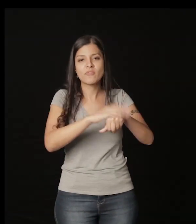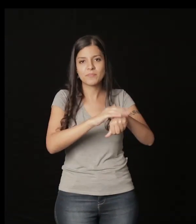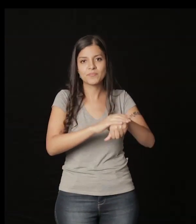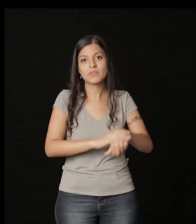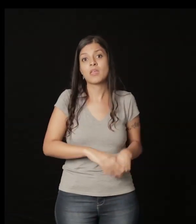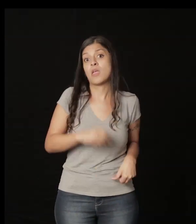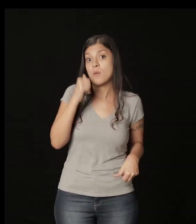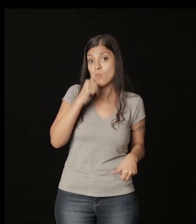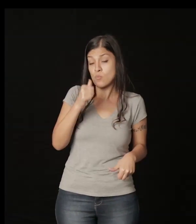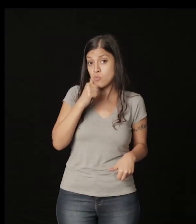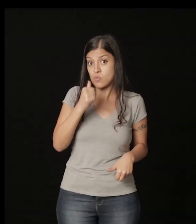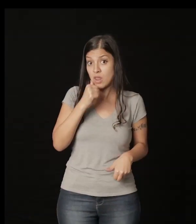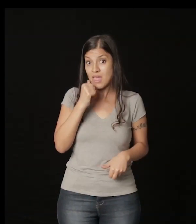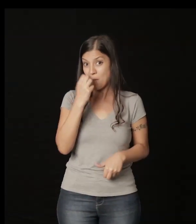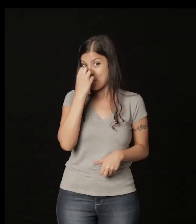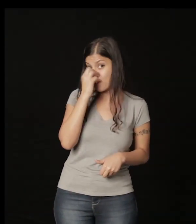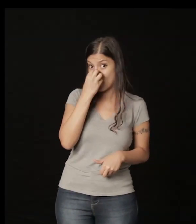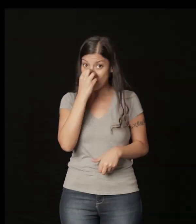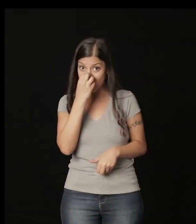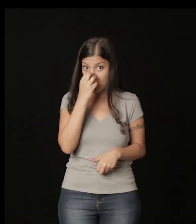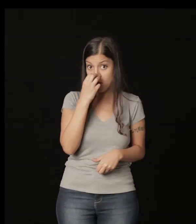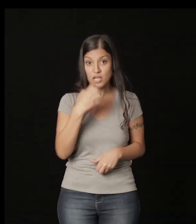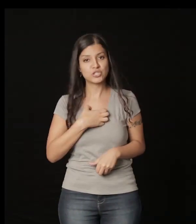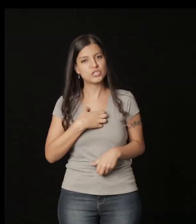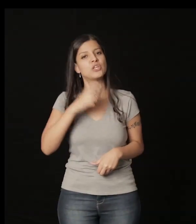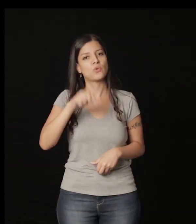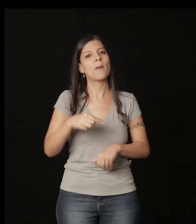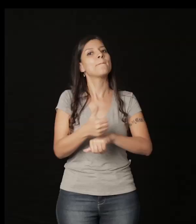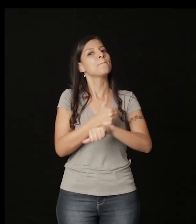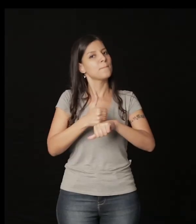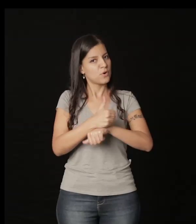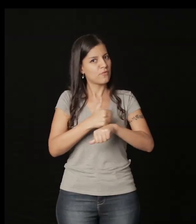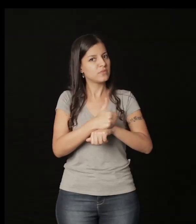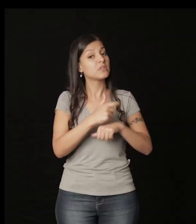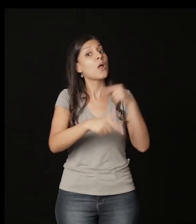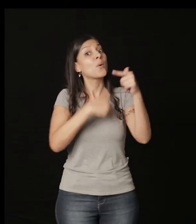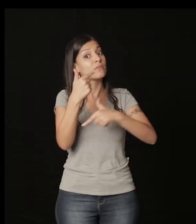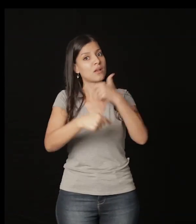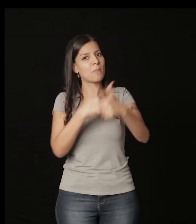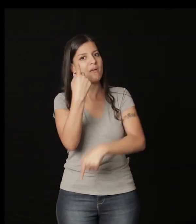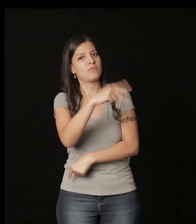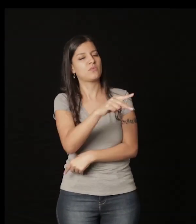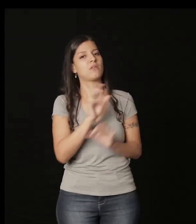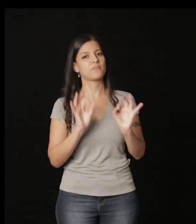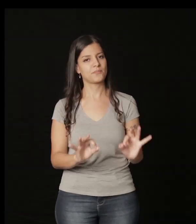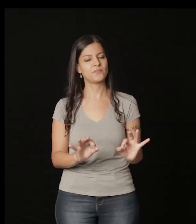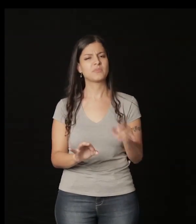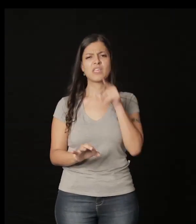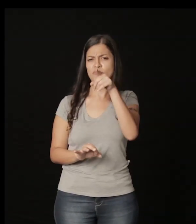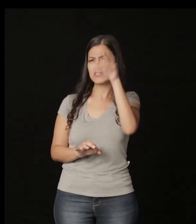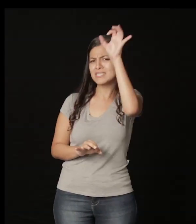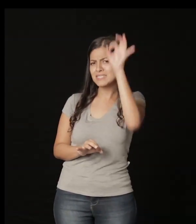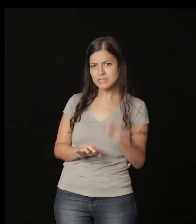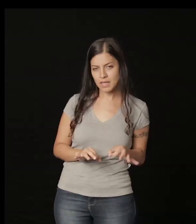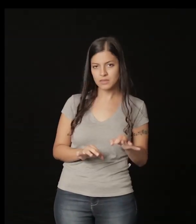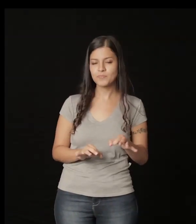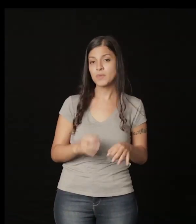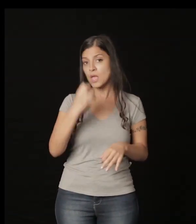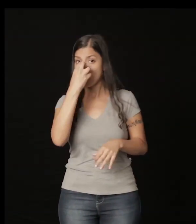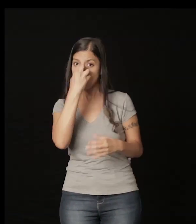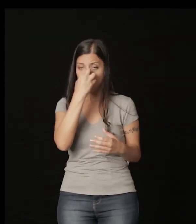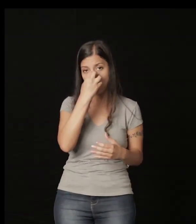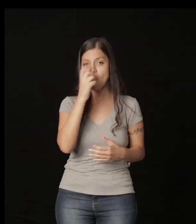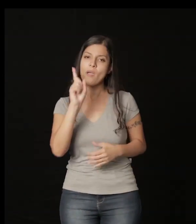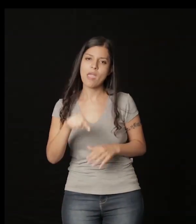bouffant came, and she's a professional bouffant. That's her job. And she, you're absolutely right,